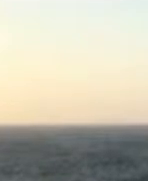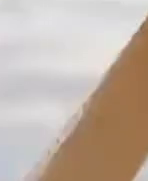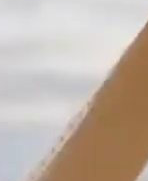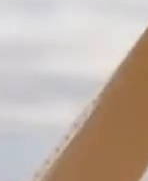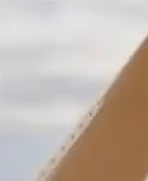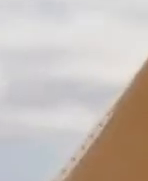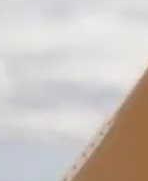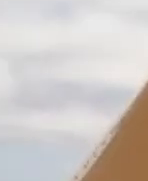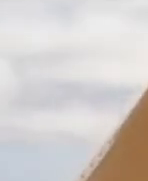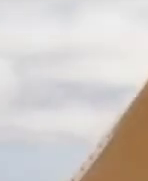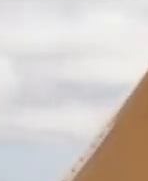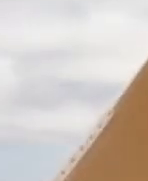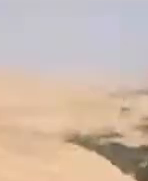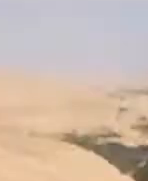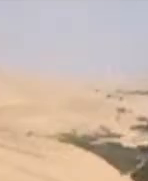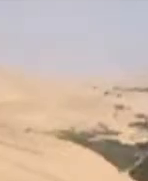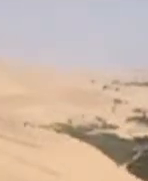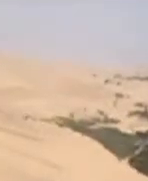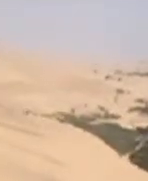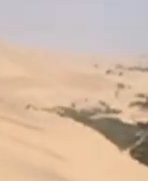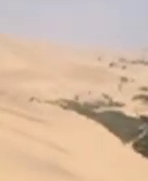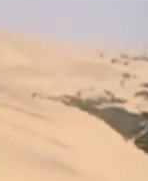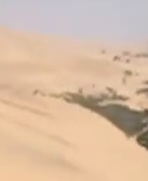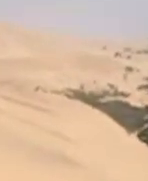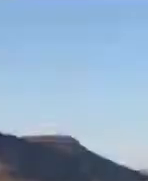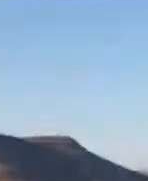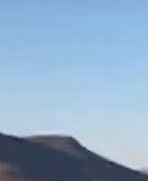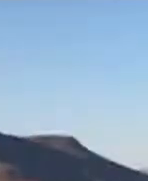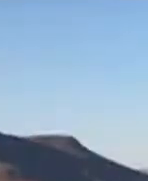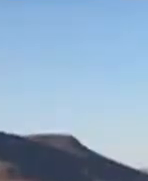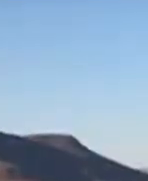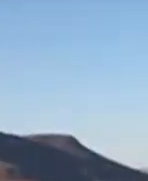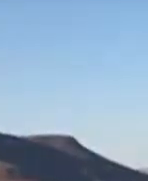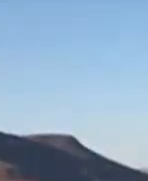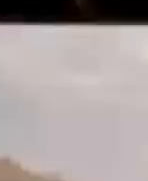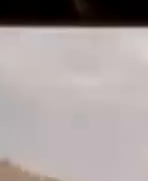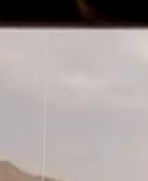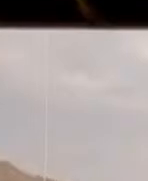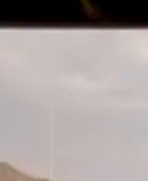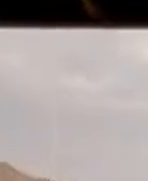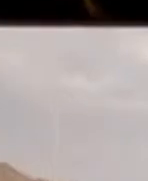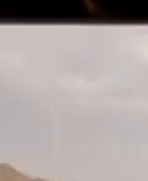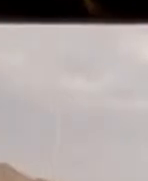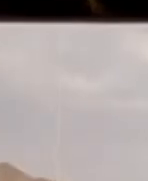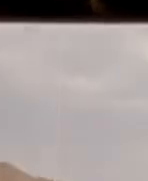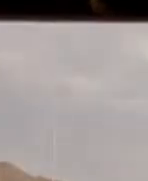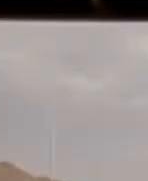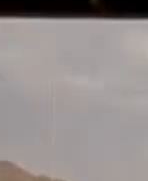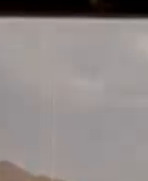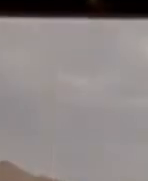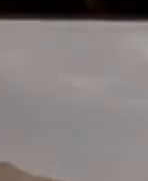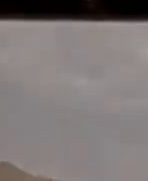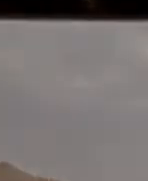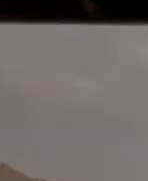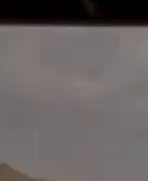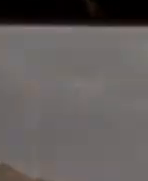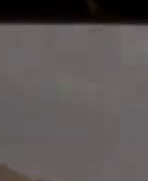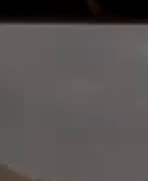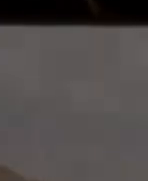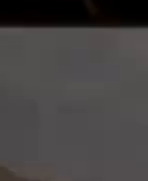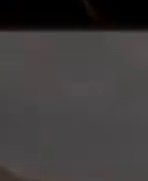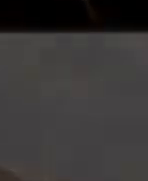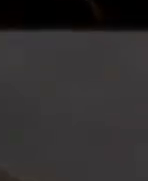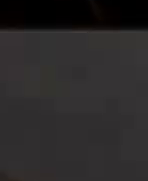magnificent view. The world's a crazy place right now, but don't worry, we'll still be here. We'll see